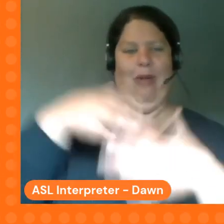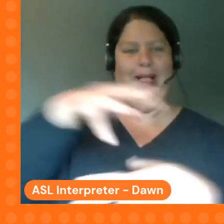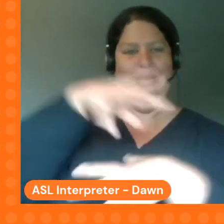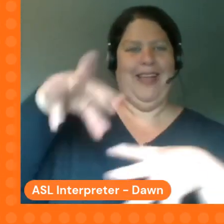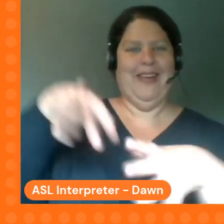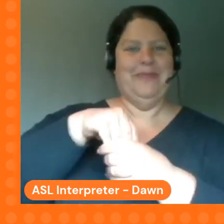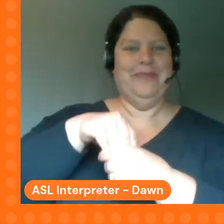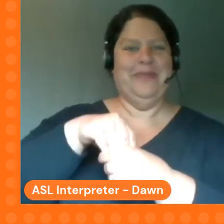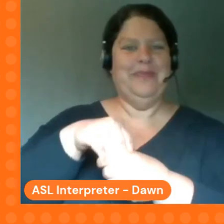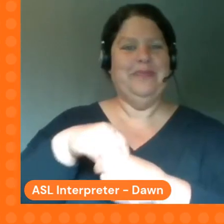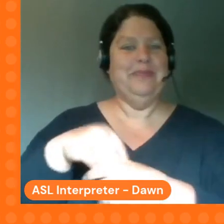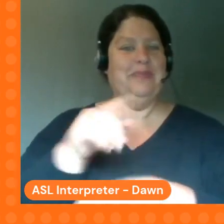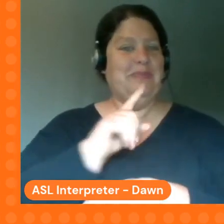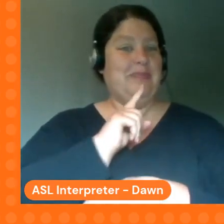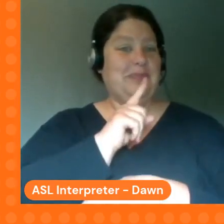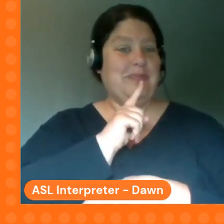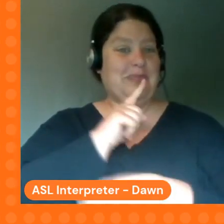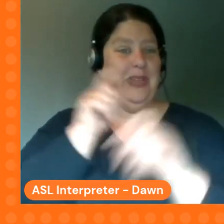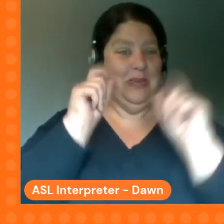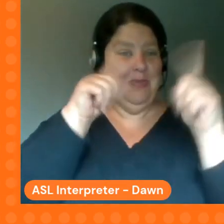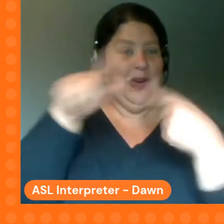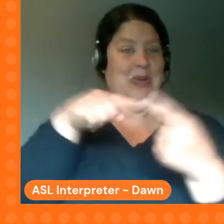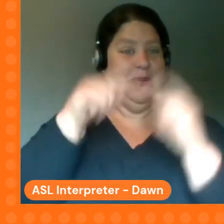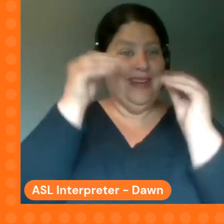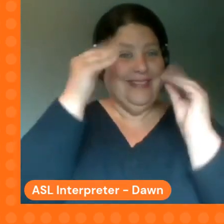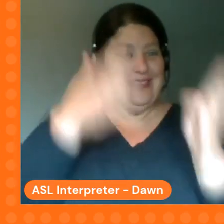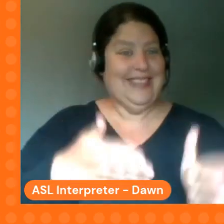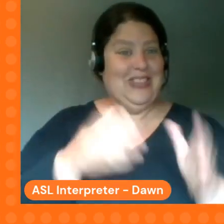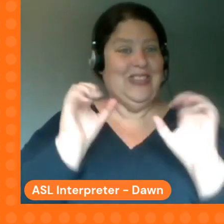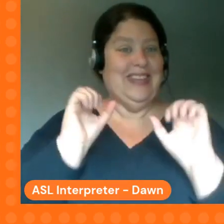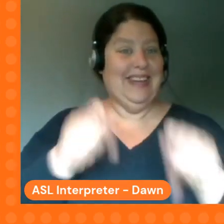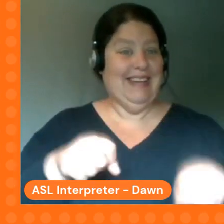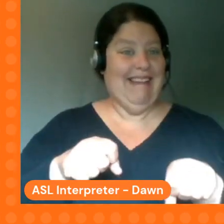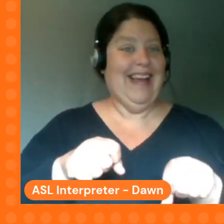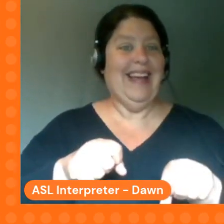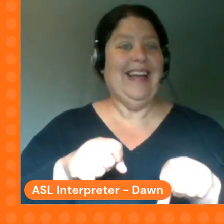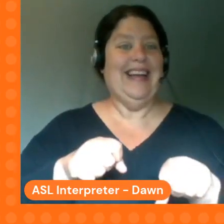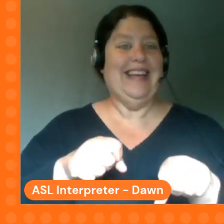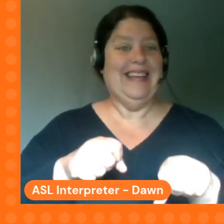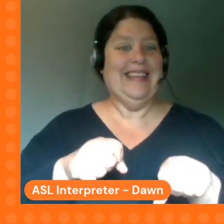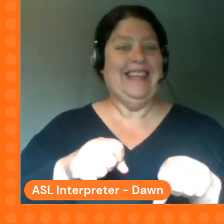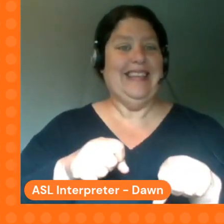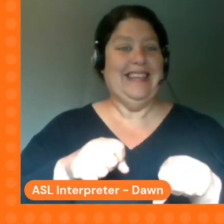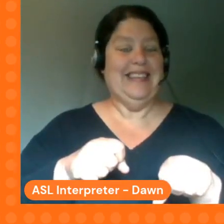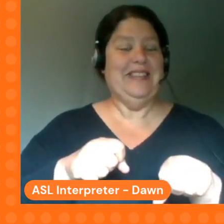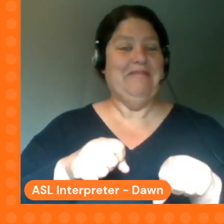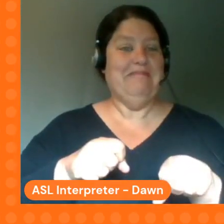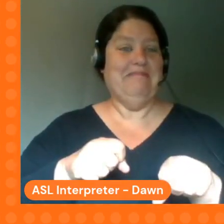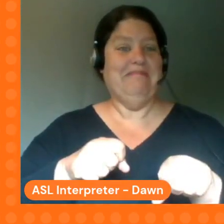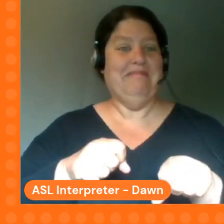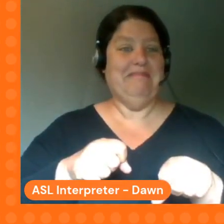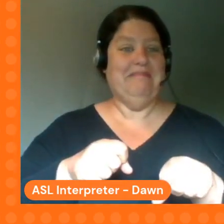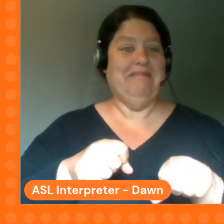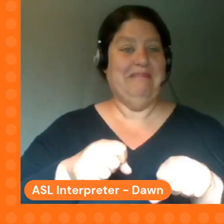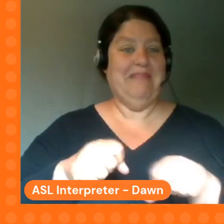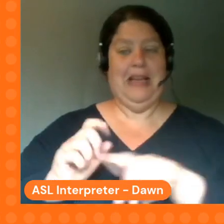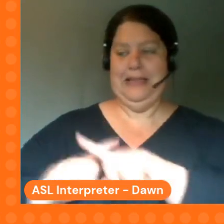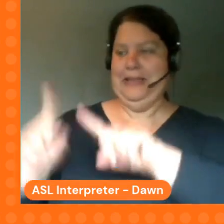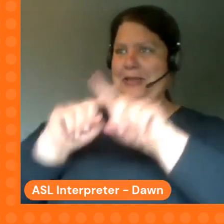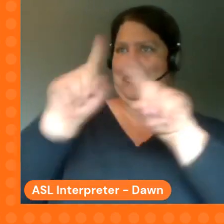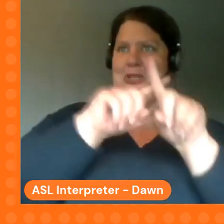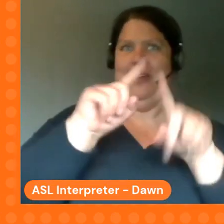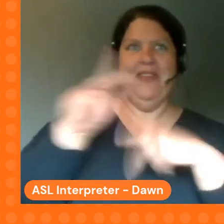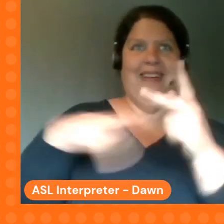really surprised when like the teachers can come from like many disciplines. So like from